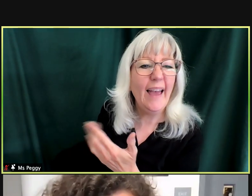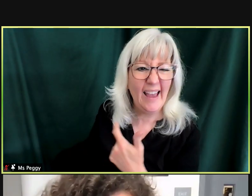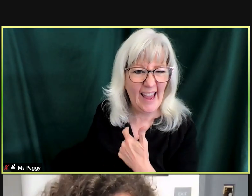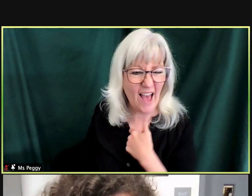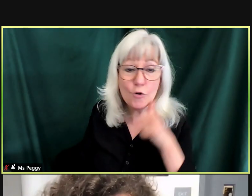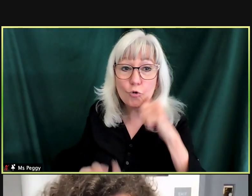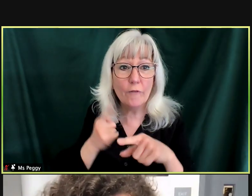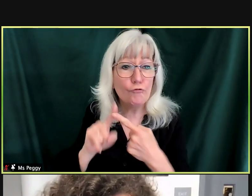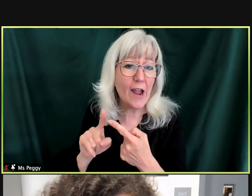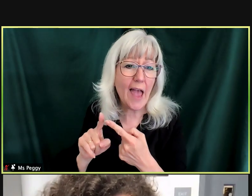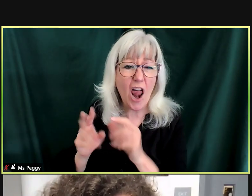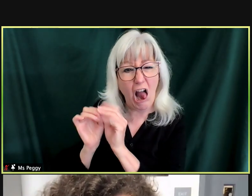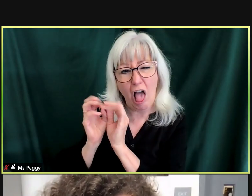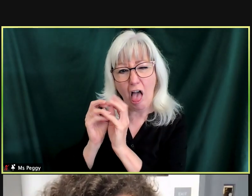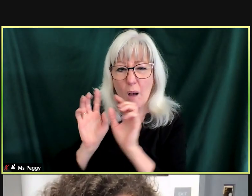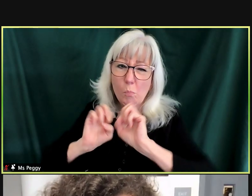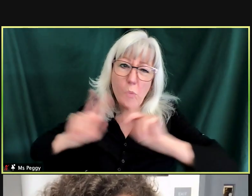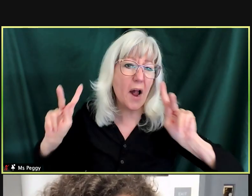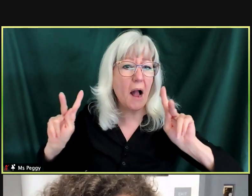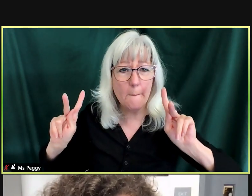breakup, and he